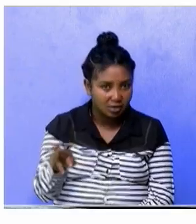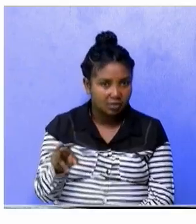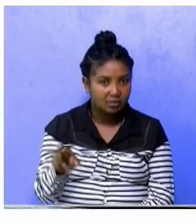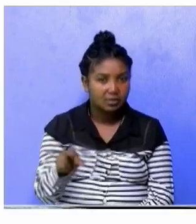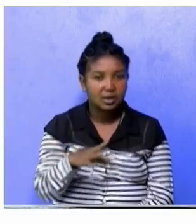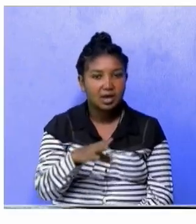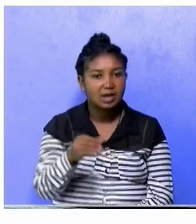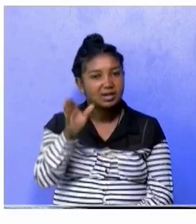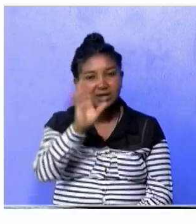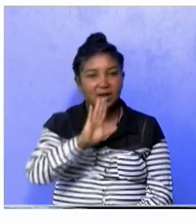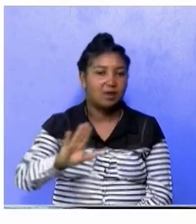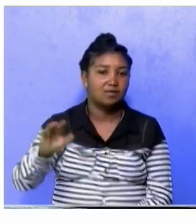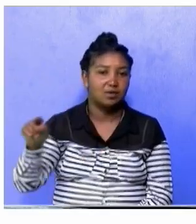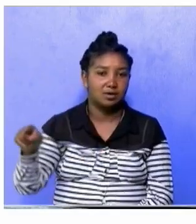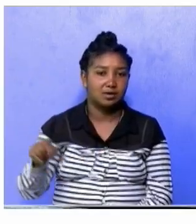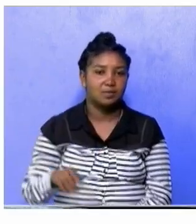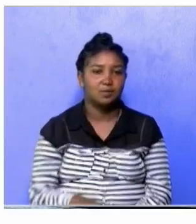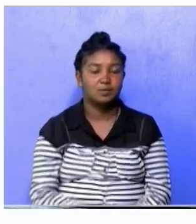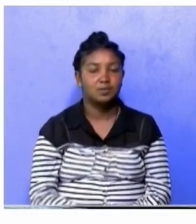and never to.